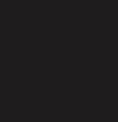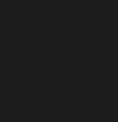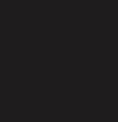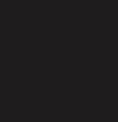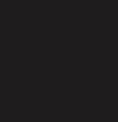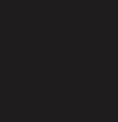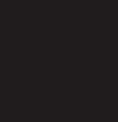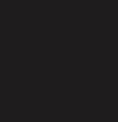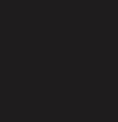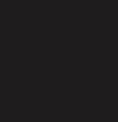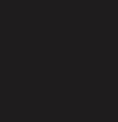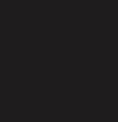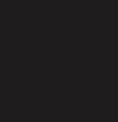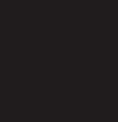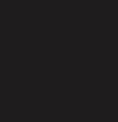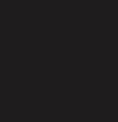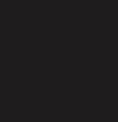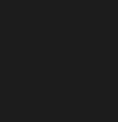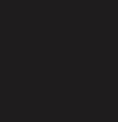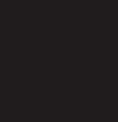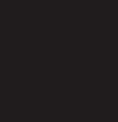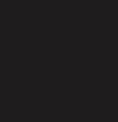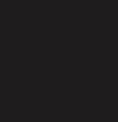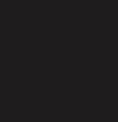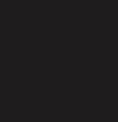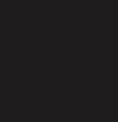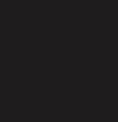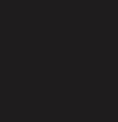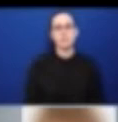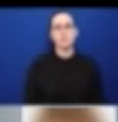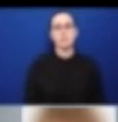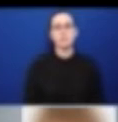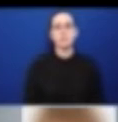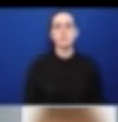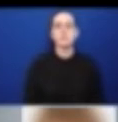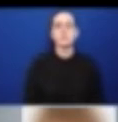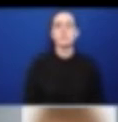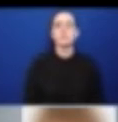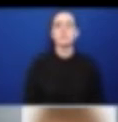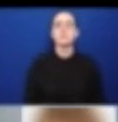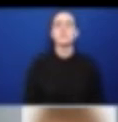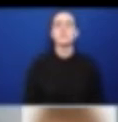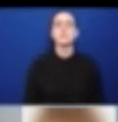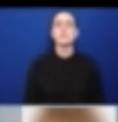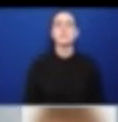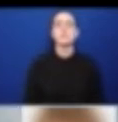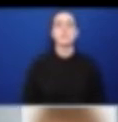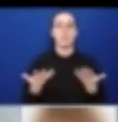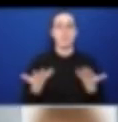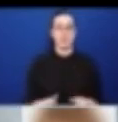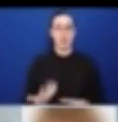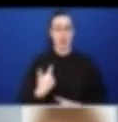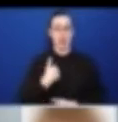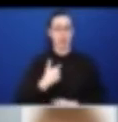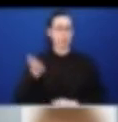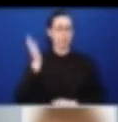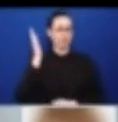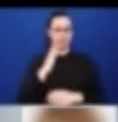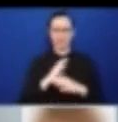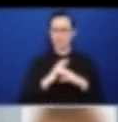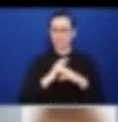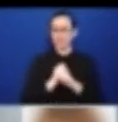at this moment, but we'll try. So I'll present to you quickly, very quickly, the results